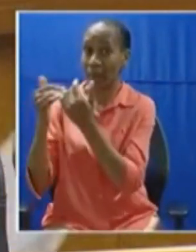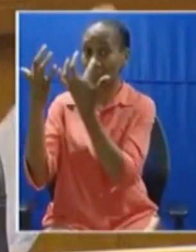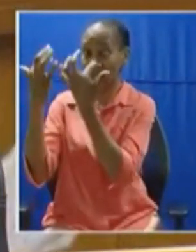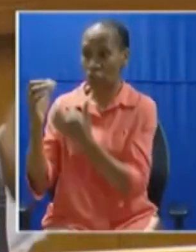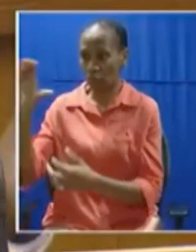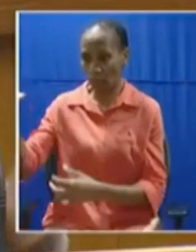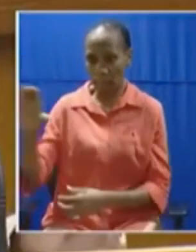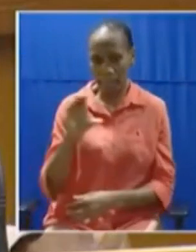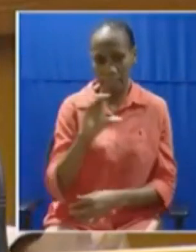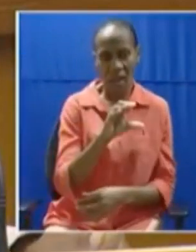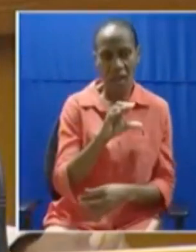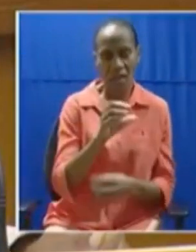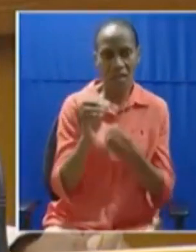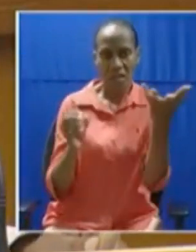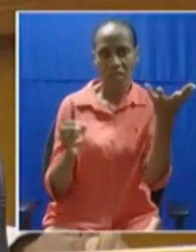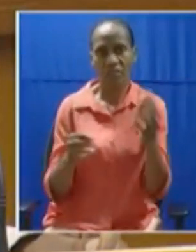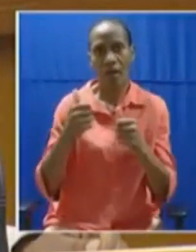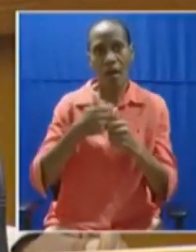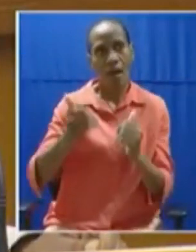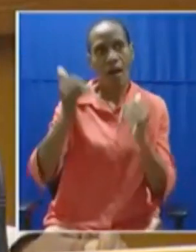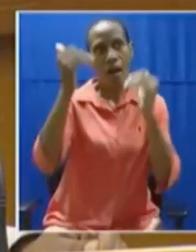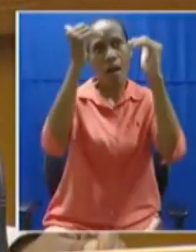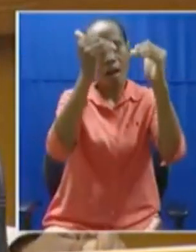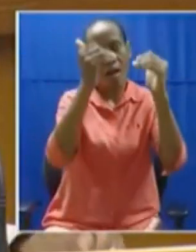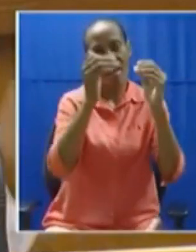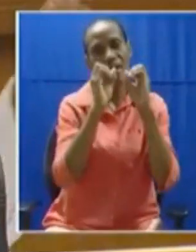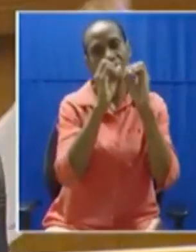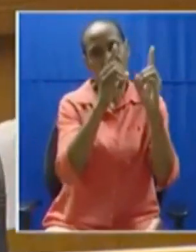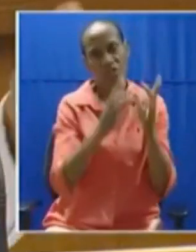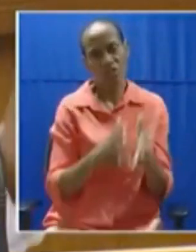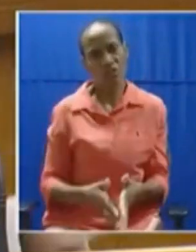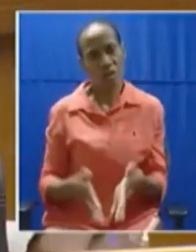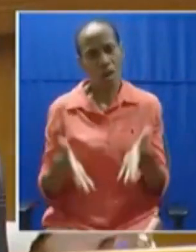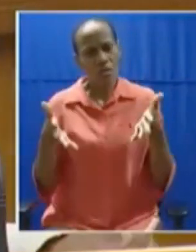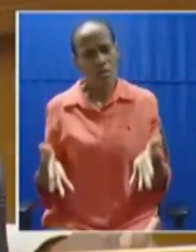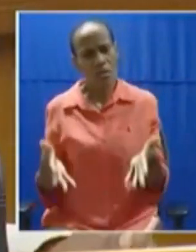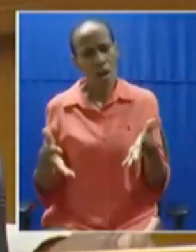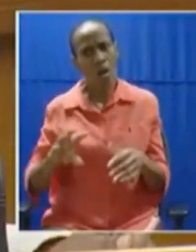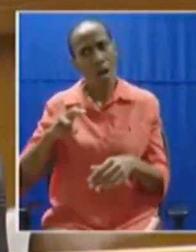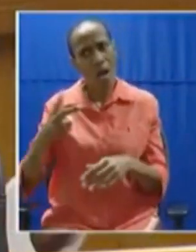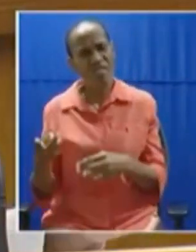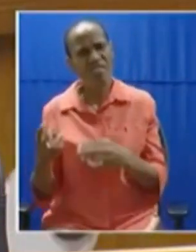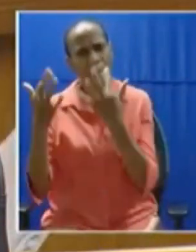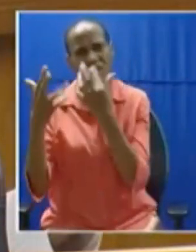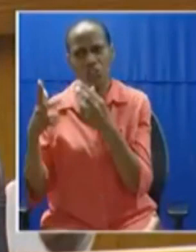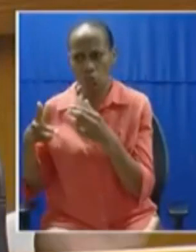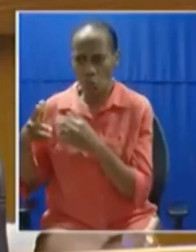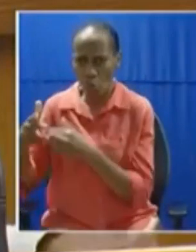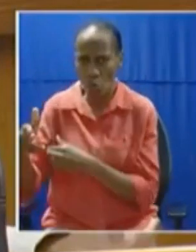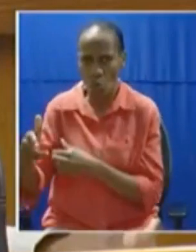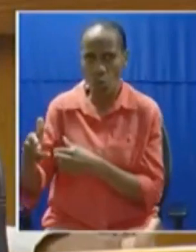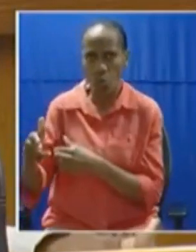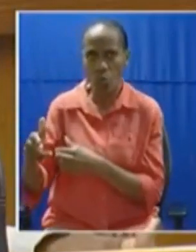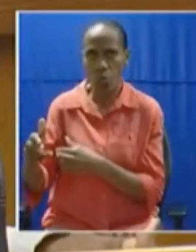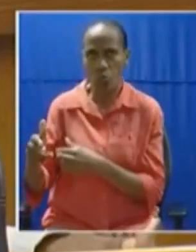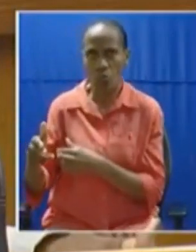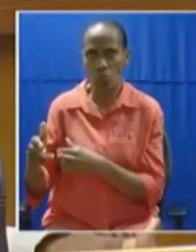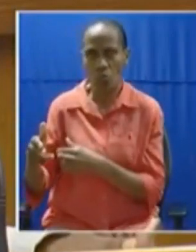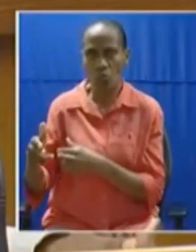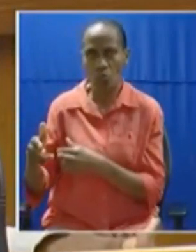infrastructure, moved to higher education. Now, apparently, there's another budget cut on the second-year midterm